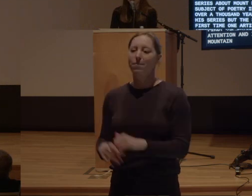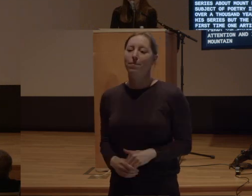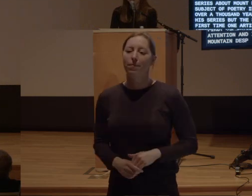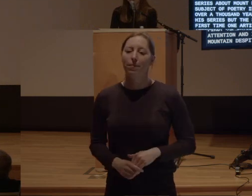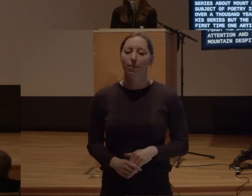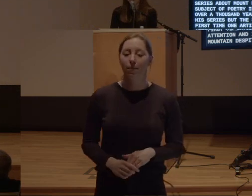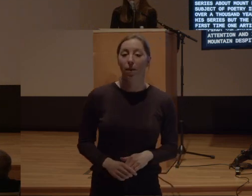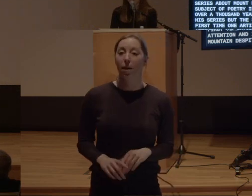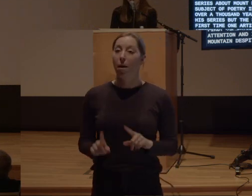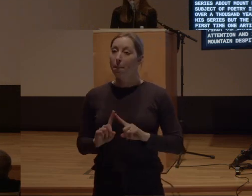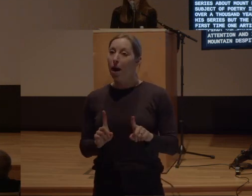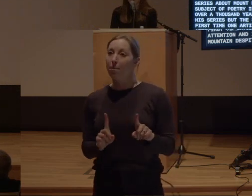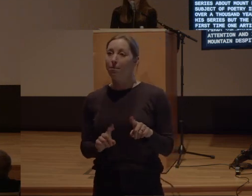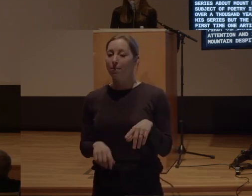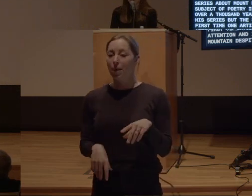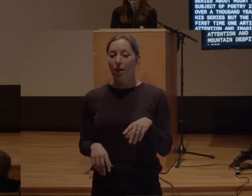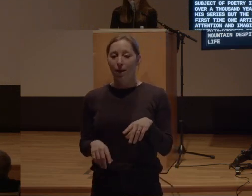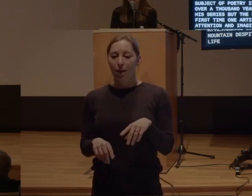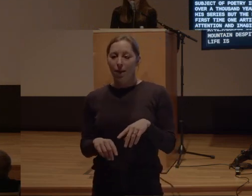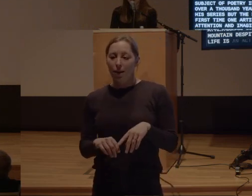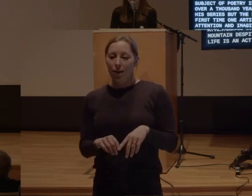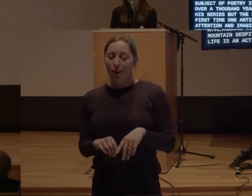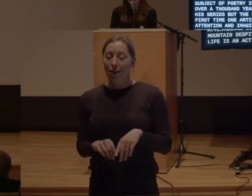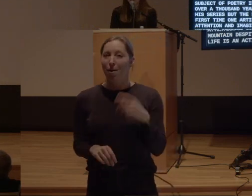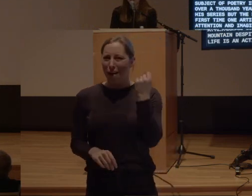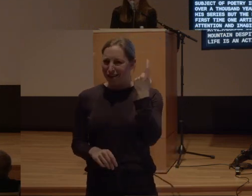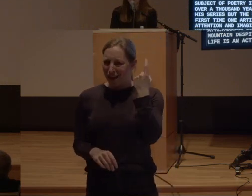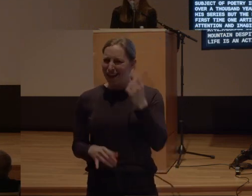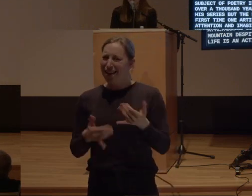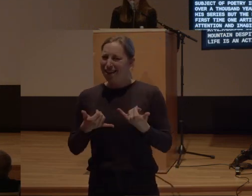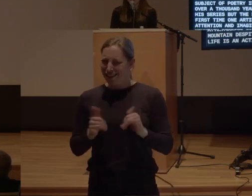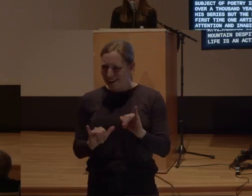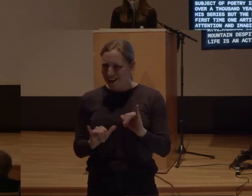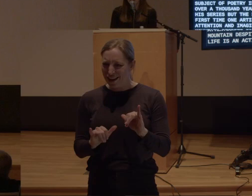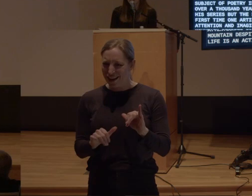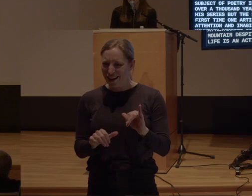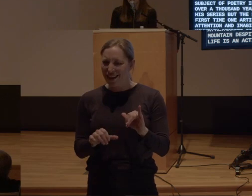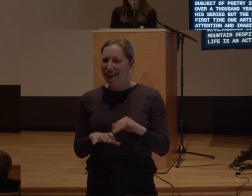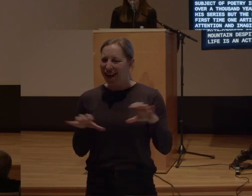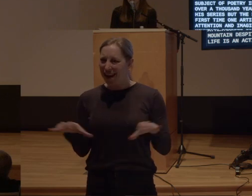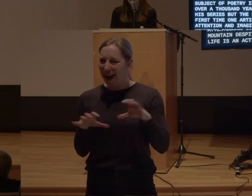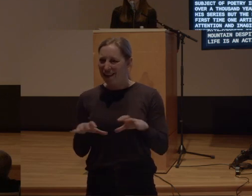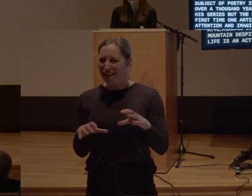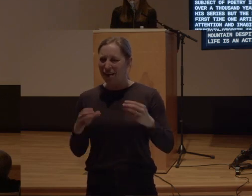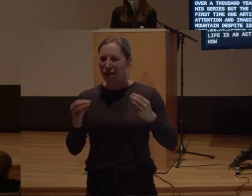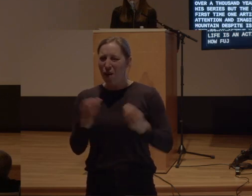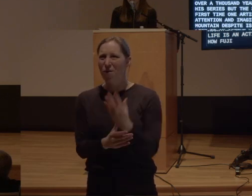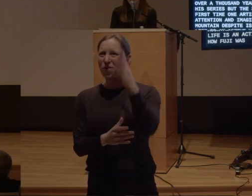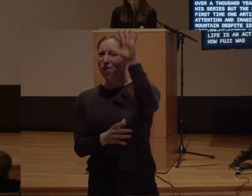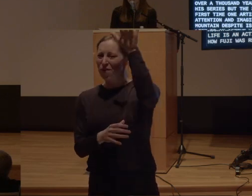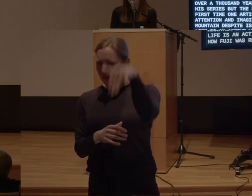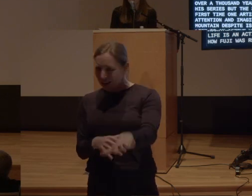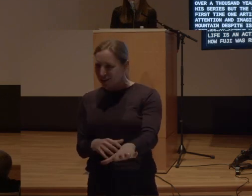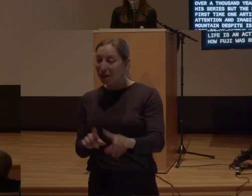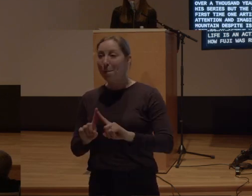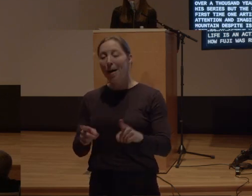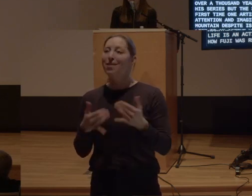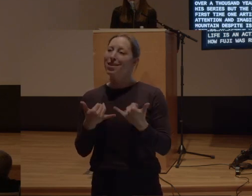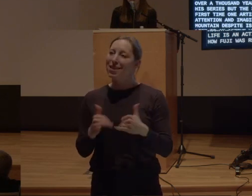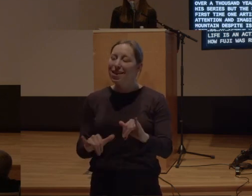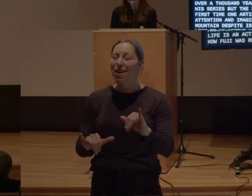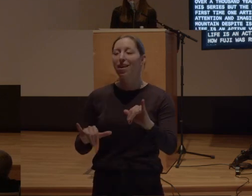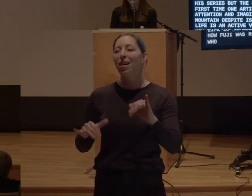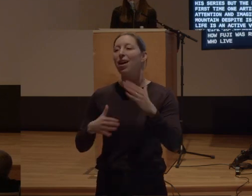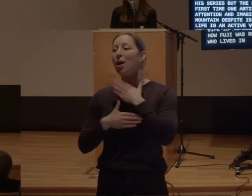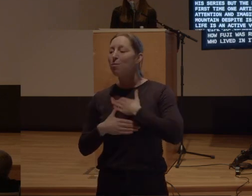Despite its very real threat to human life as an active volcano, Hokusai's prints tell us how Fuji was revered and admired by the people who